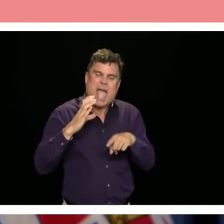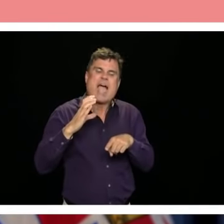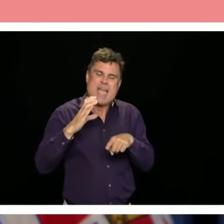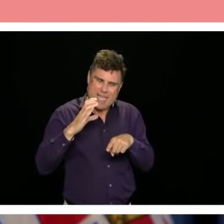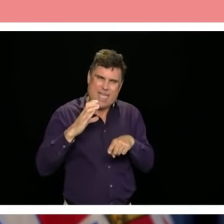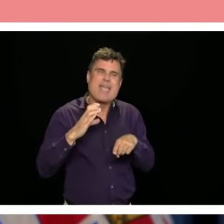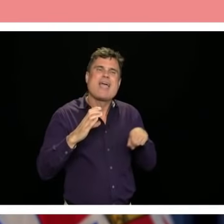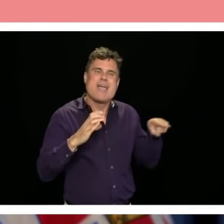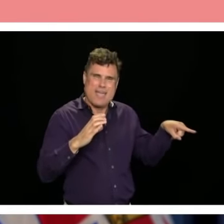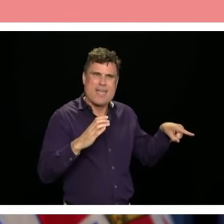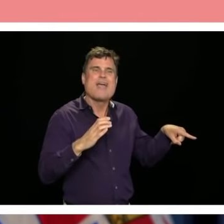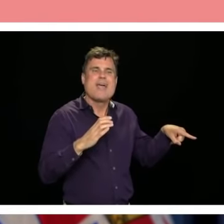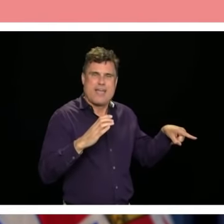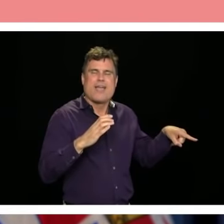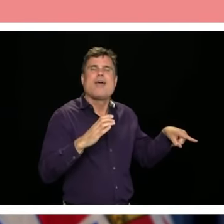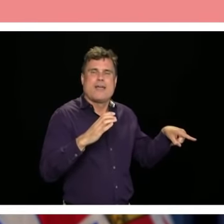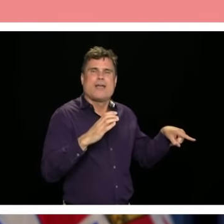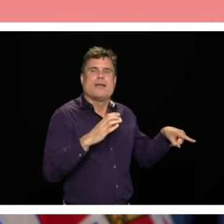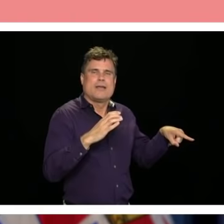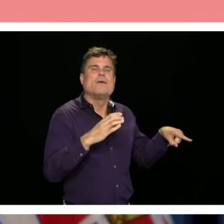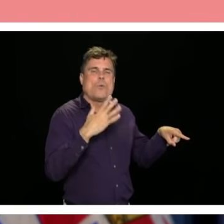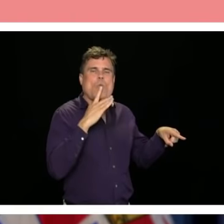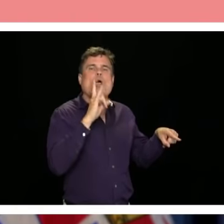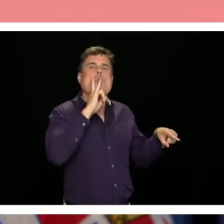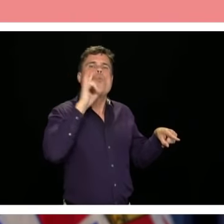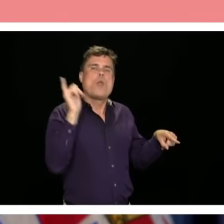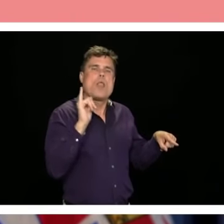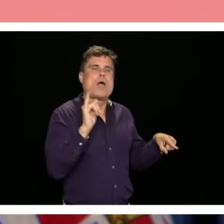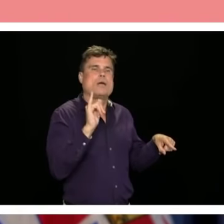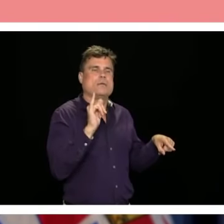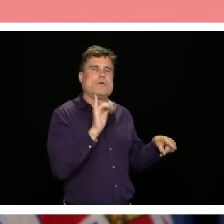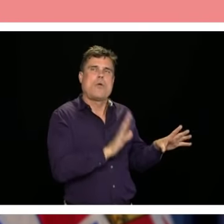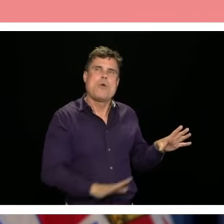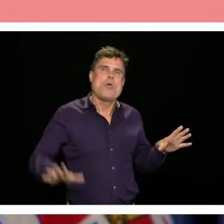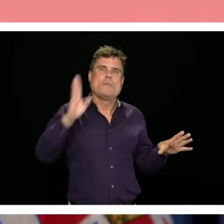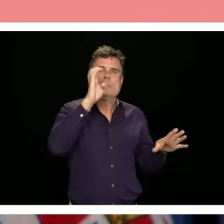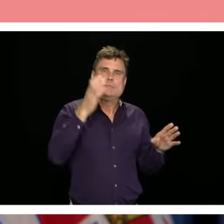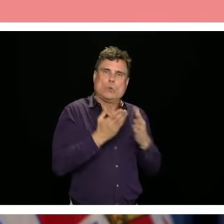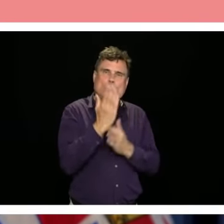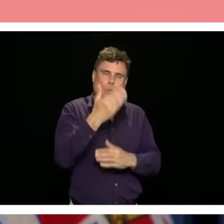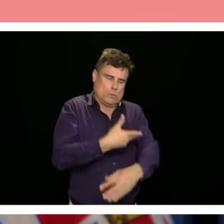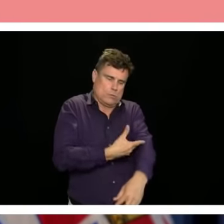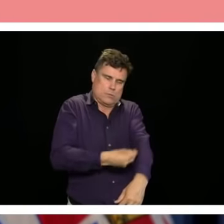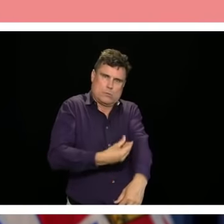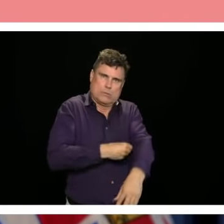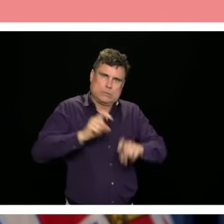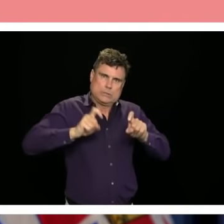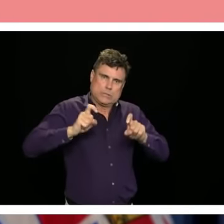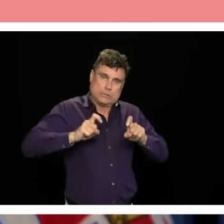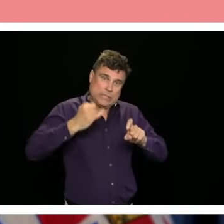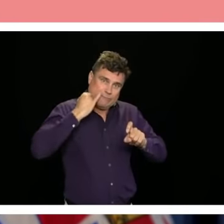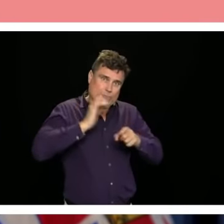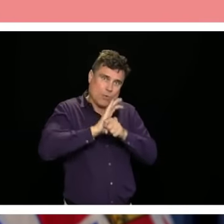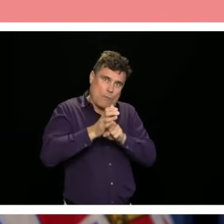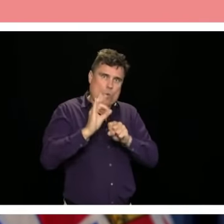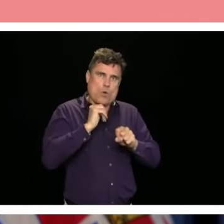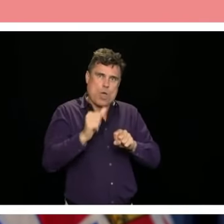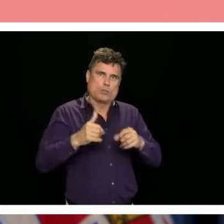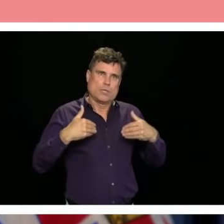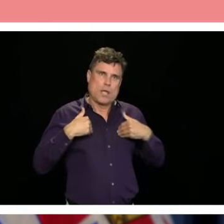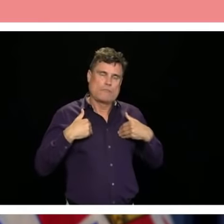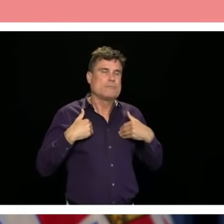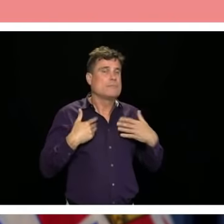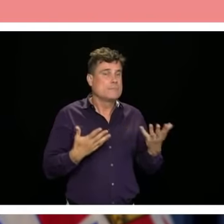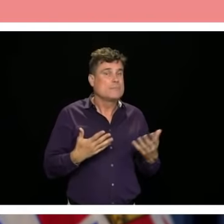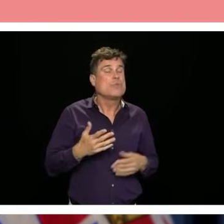tested positive. And we will be needing to look at serology to help us understand what that impact was, both here